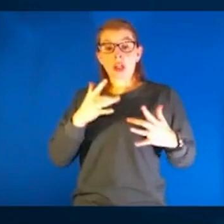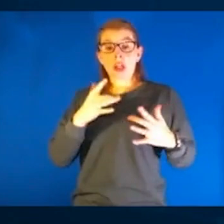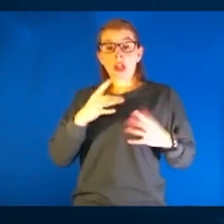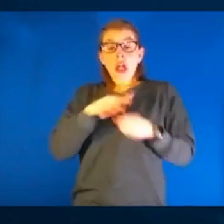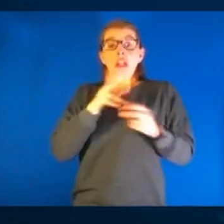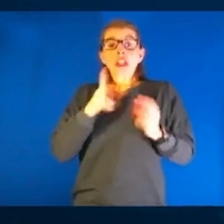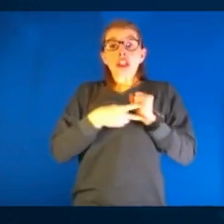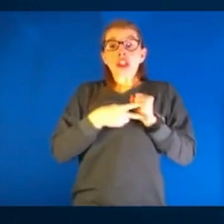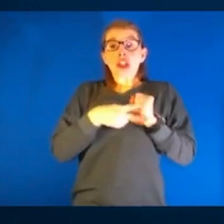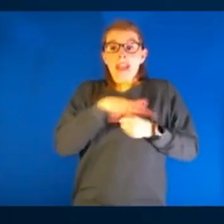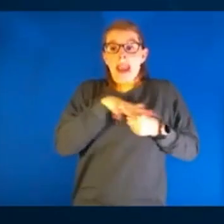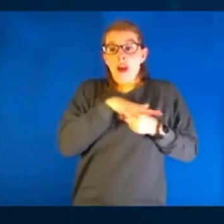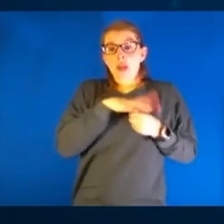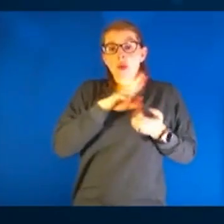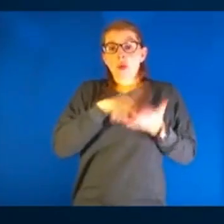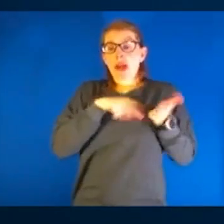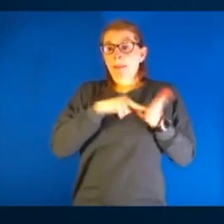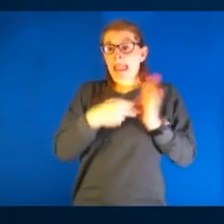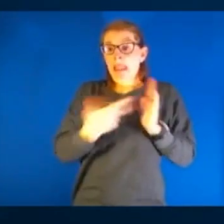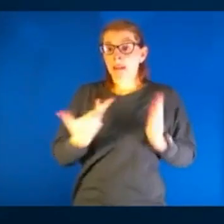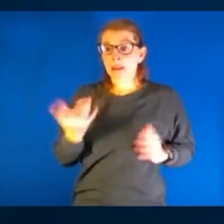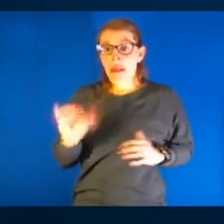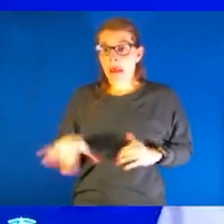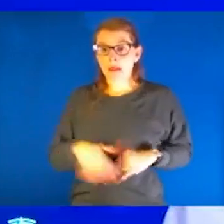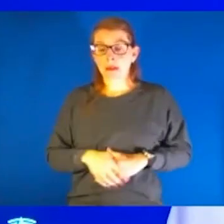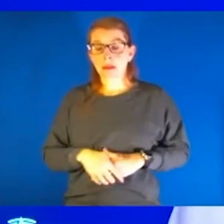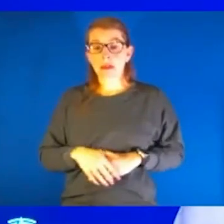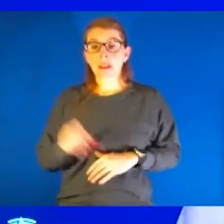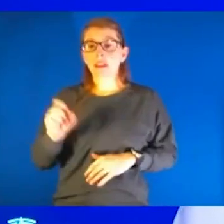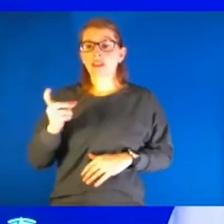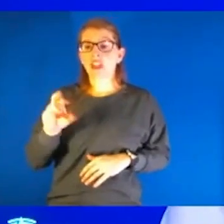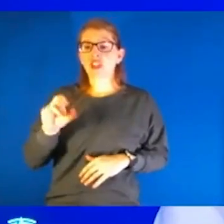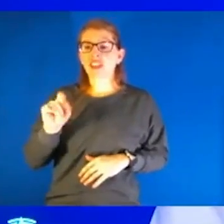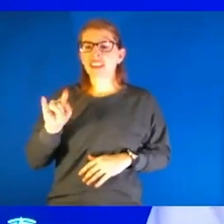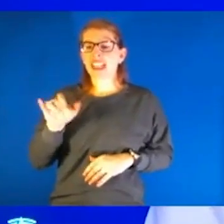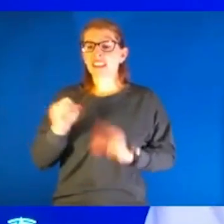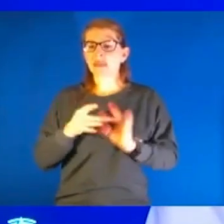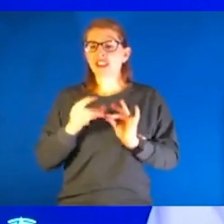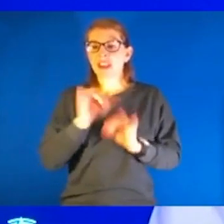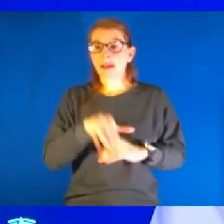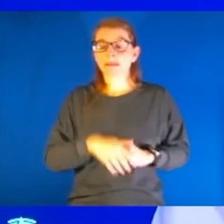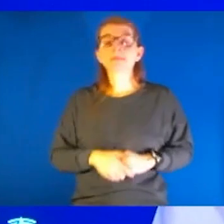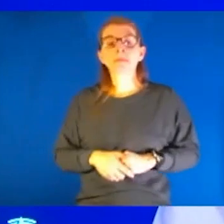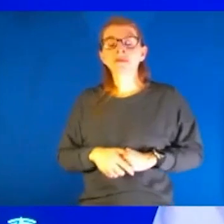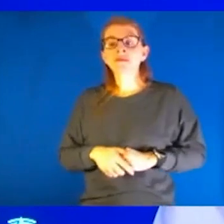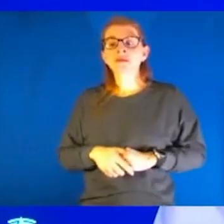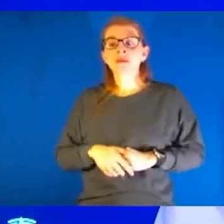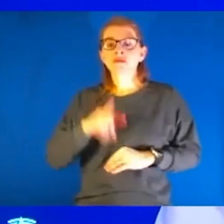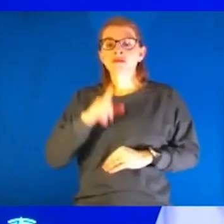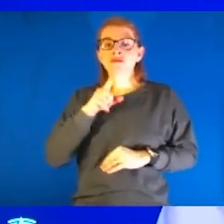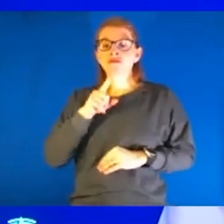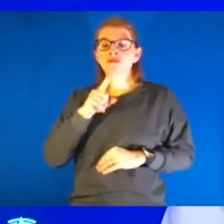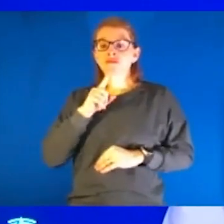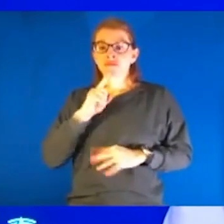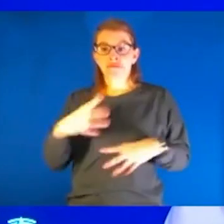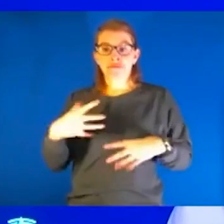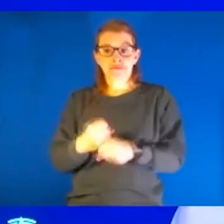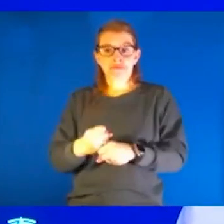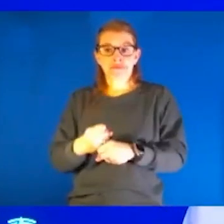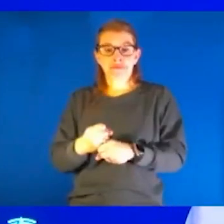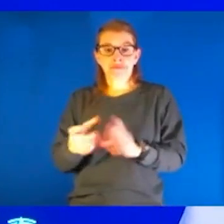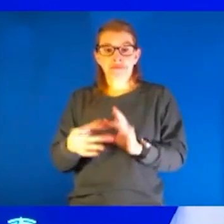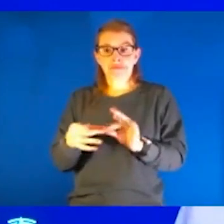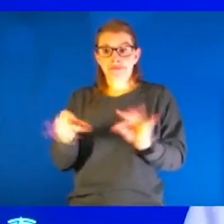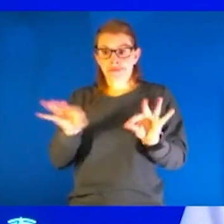mean by that? Yeah, so just a quick little bit of some definition.